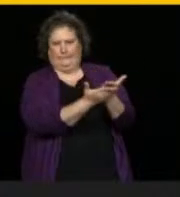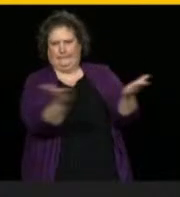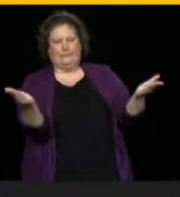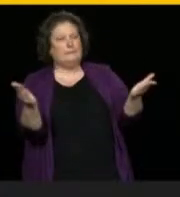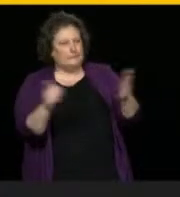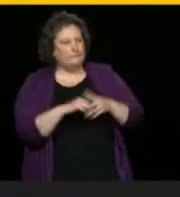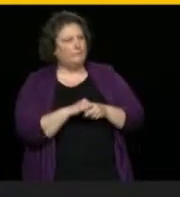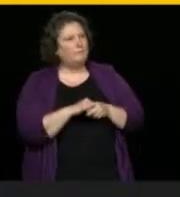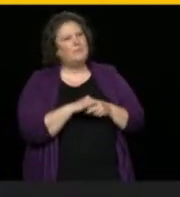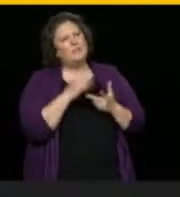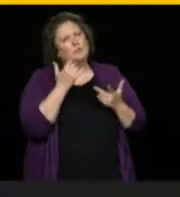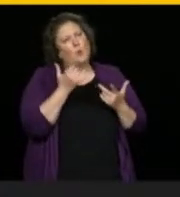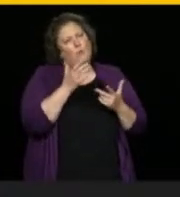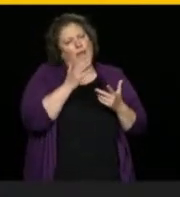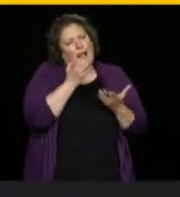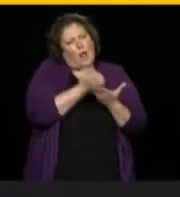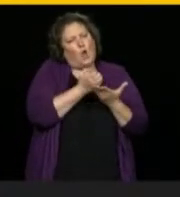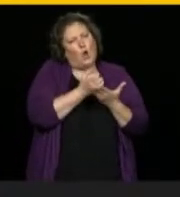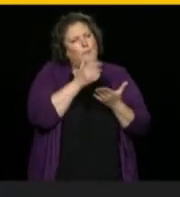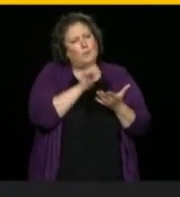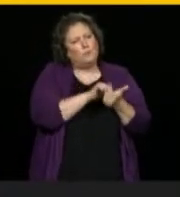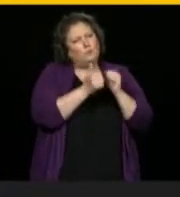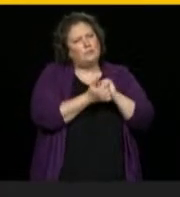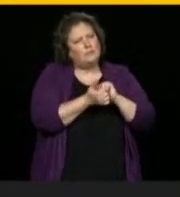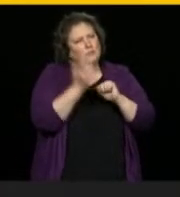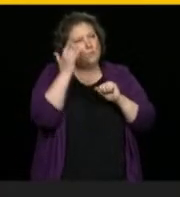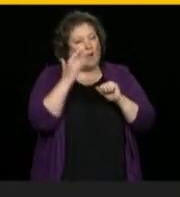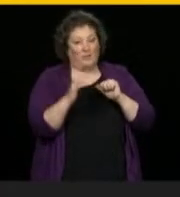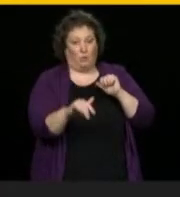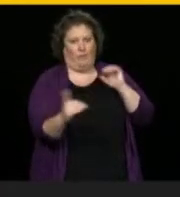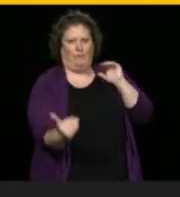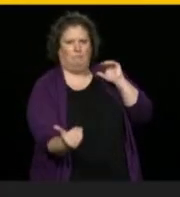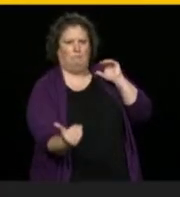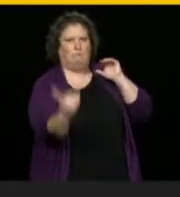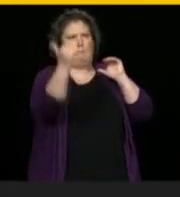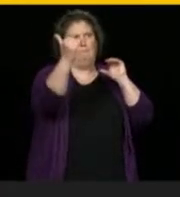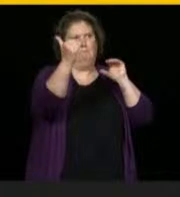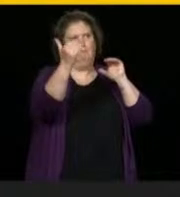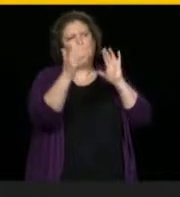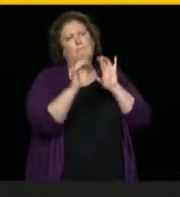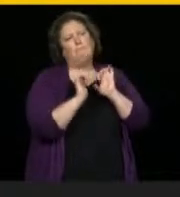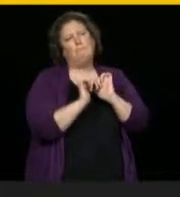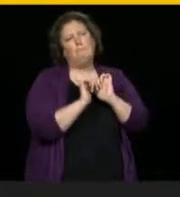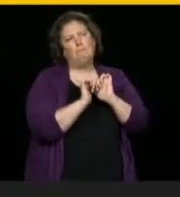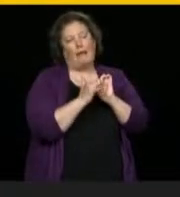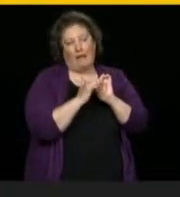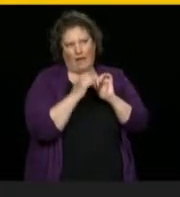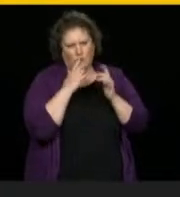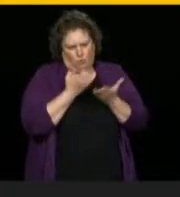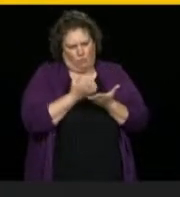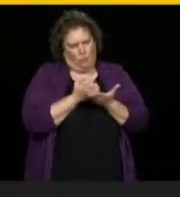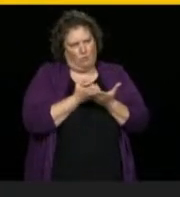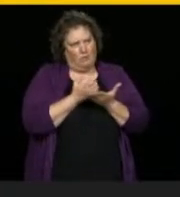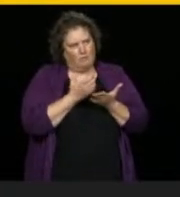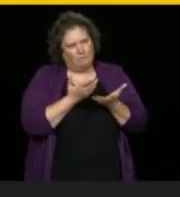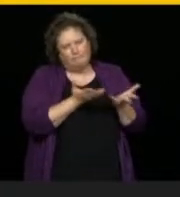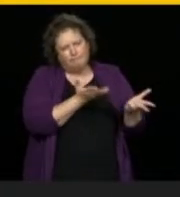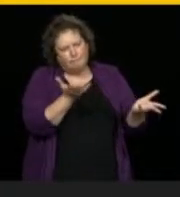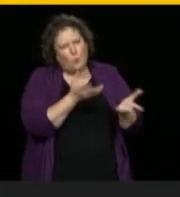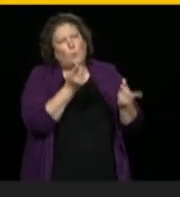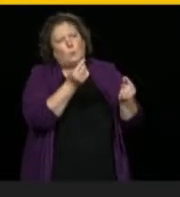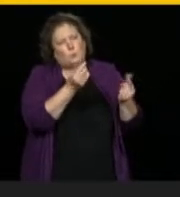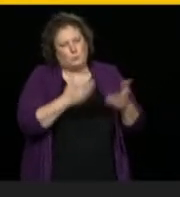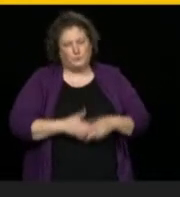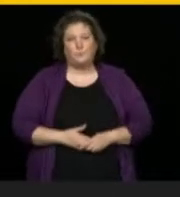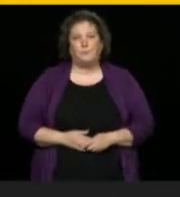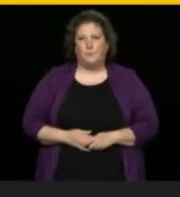to address some of those vulnerabilities and help those who have been most hurt by this? I think there are going to be really